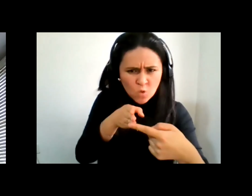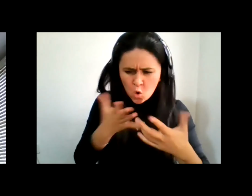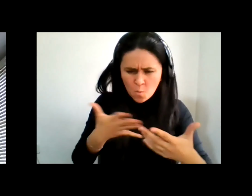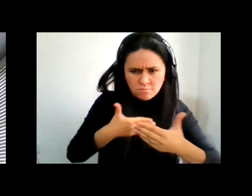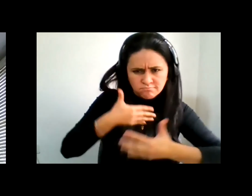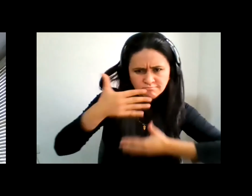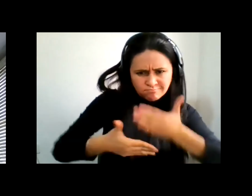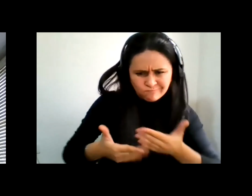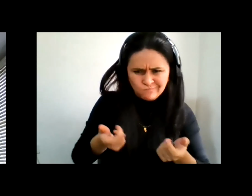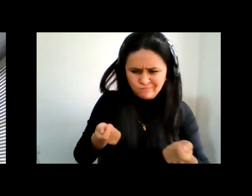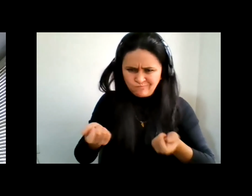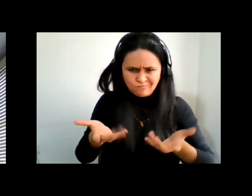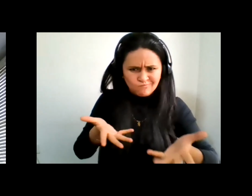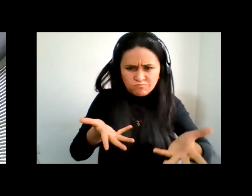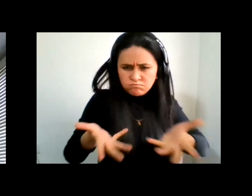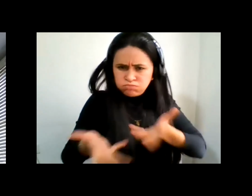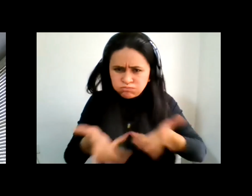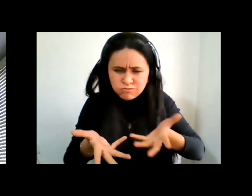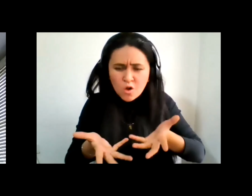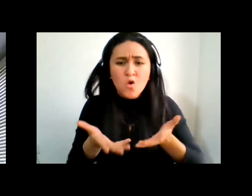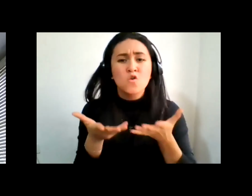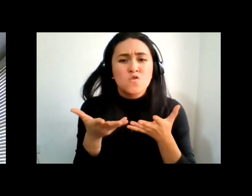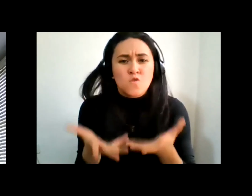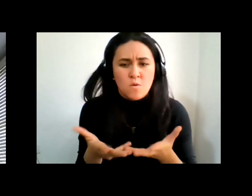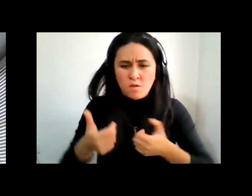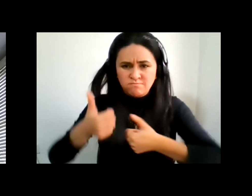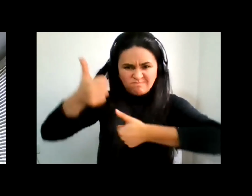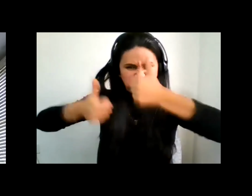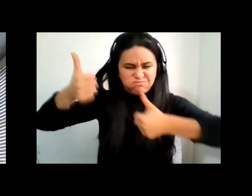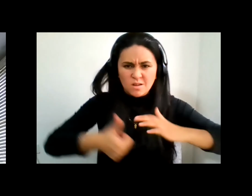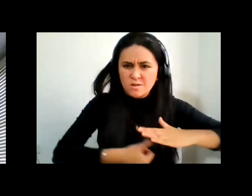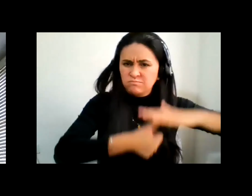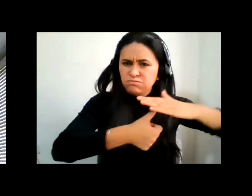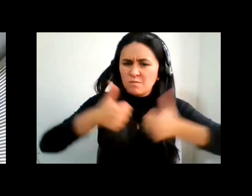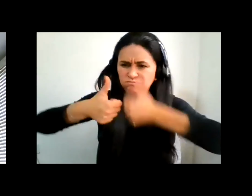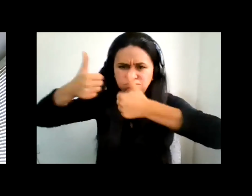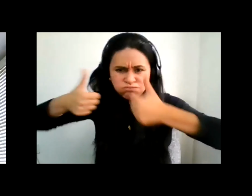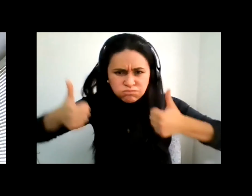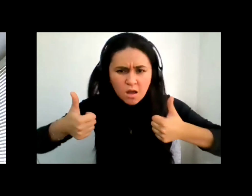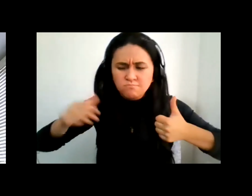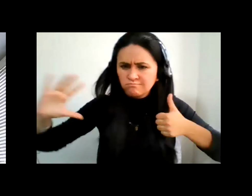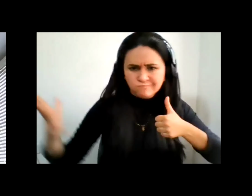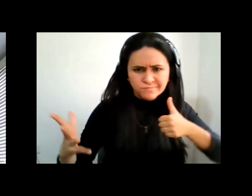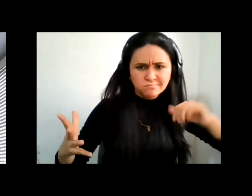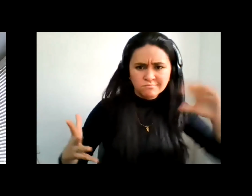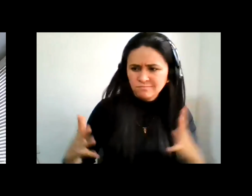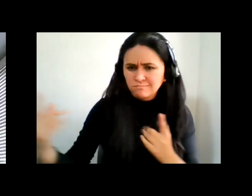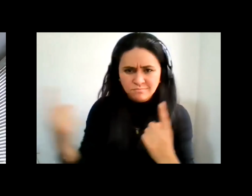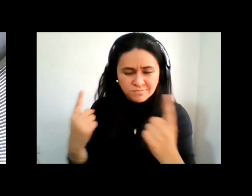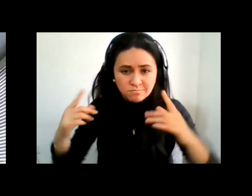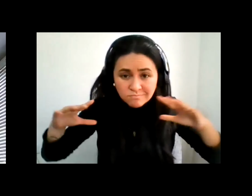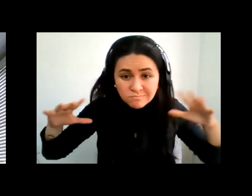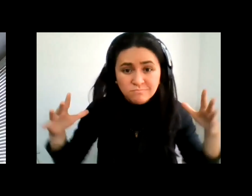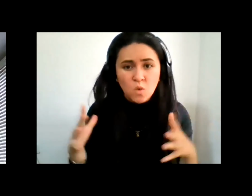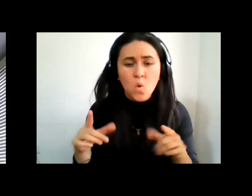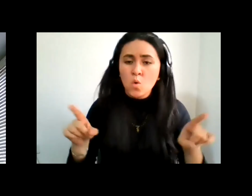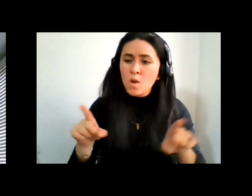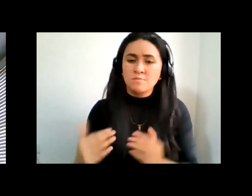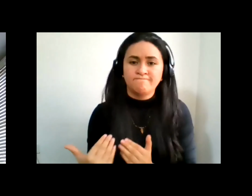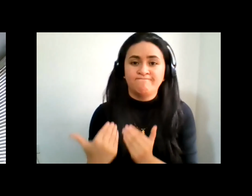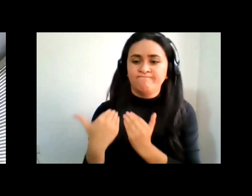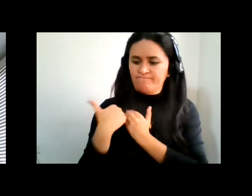in a strategic orientation, the leadership in health authorities involving, and this